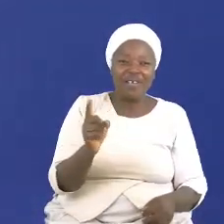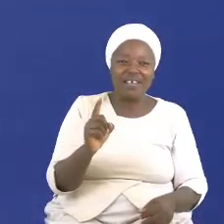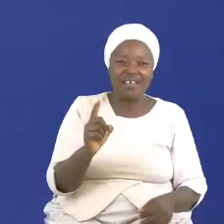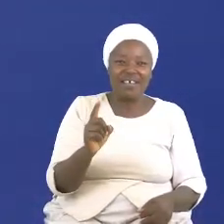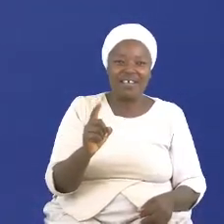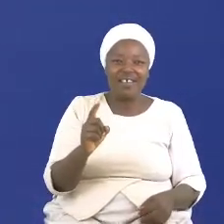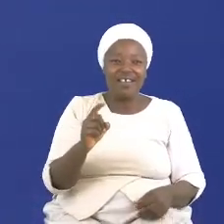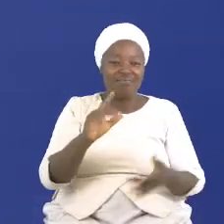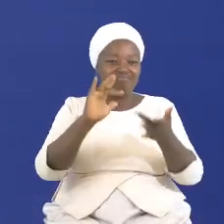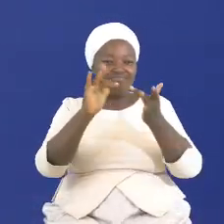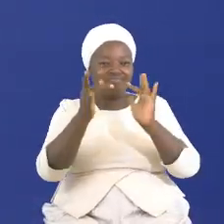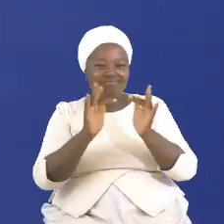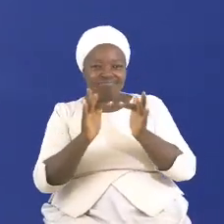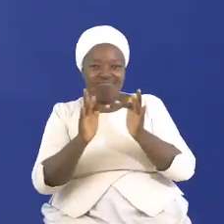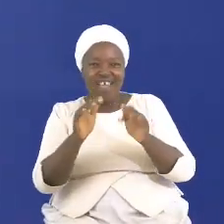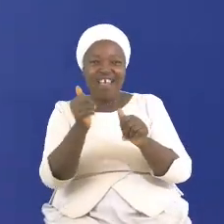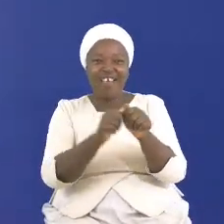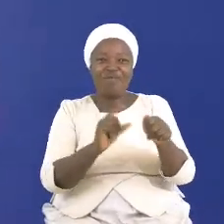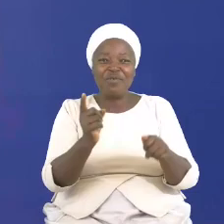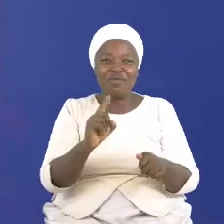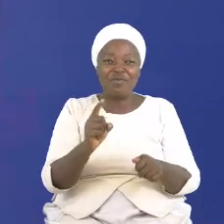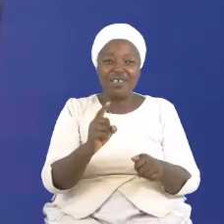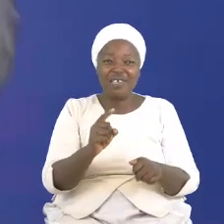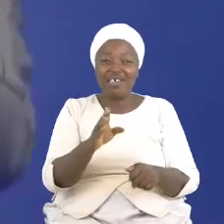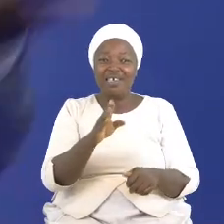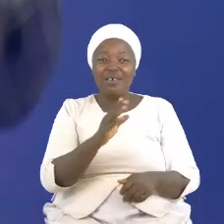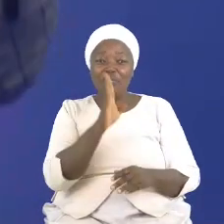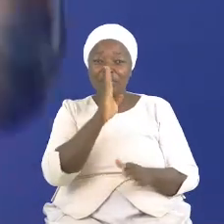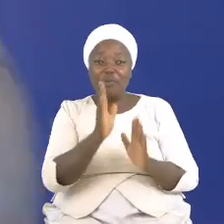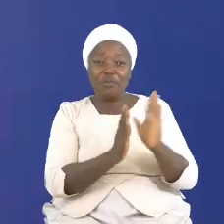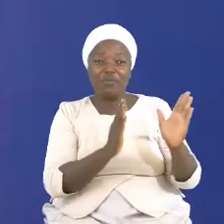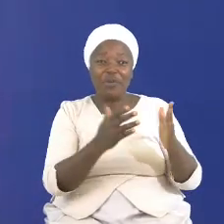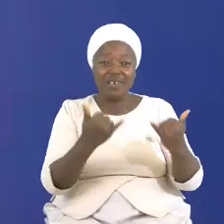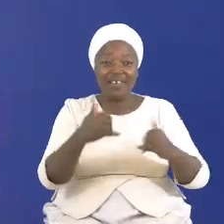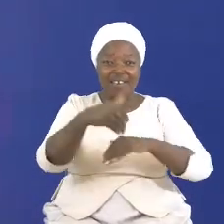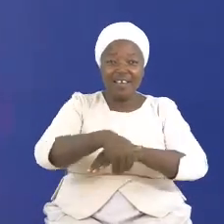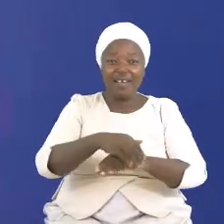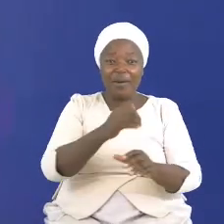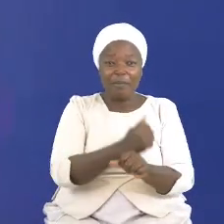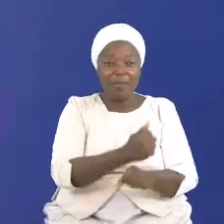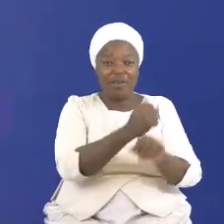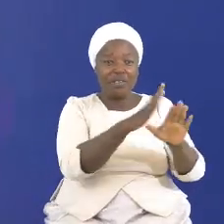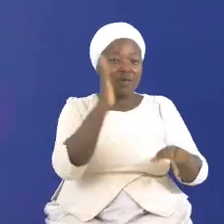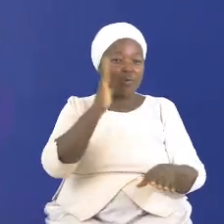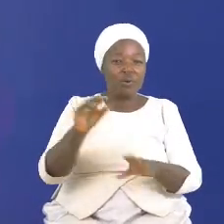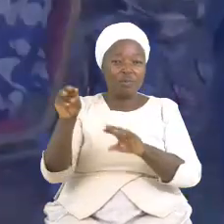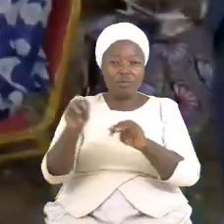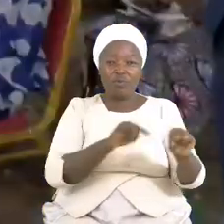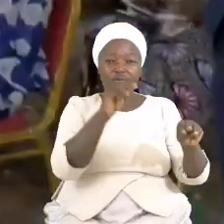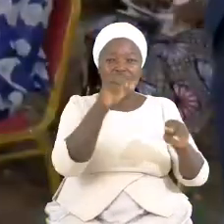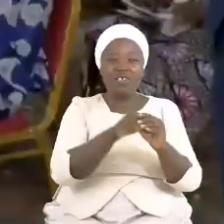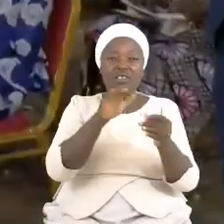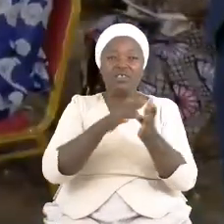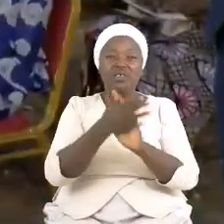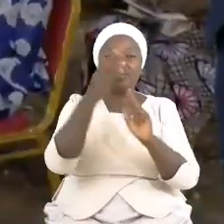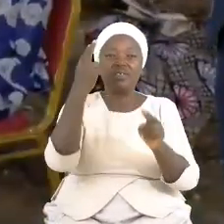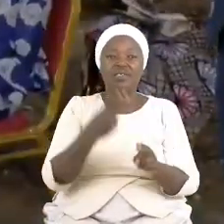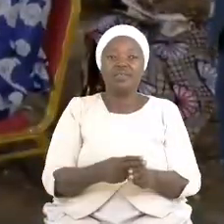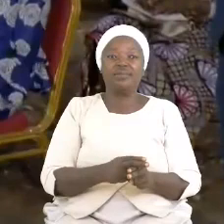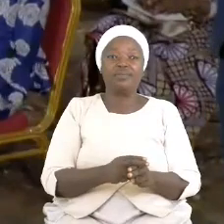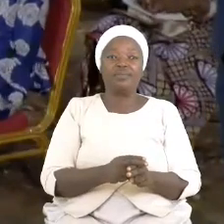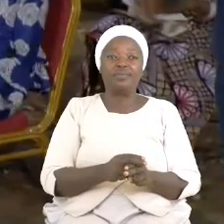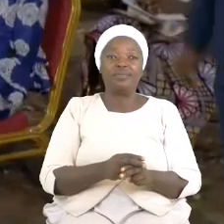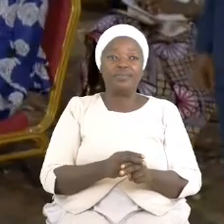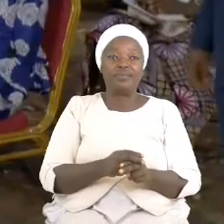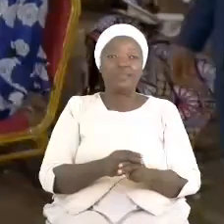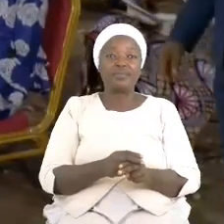online, everywhere, get ready tonight. Mountains will move in Jesus' name.